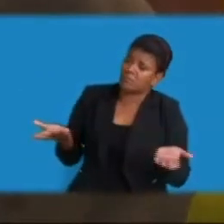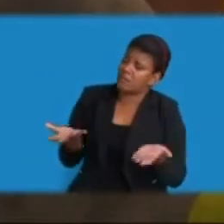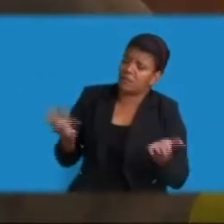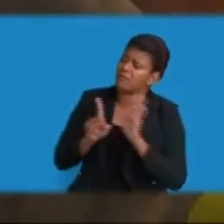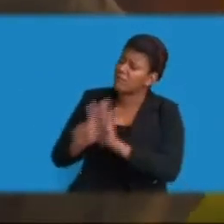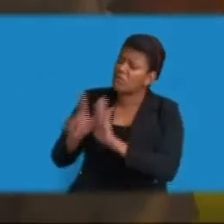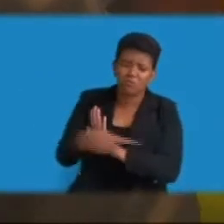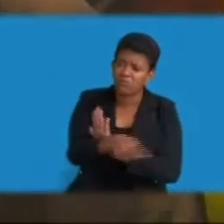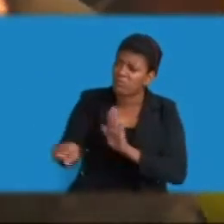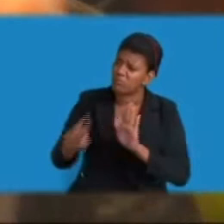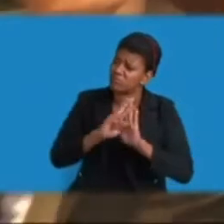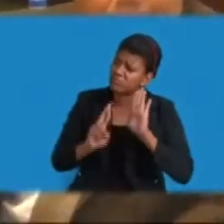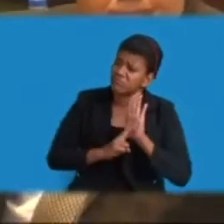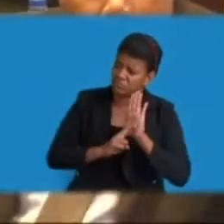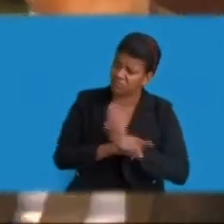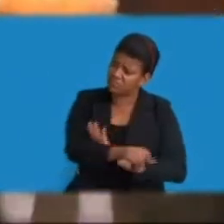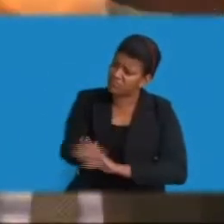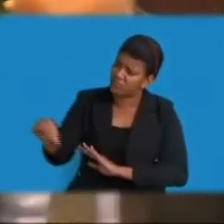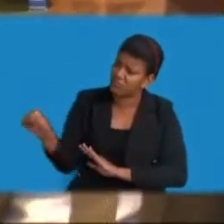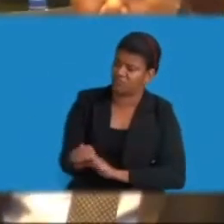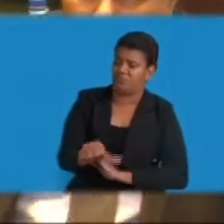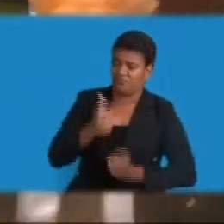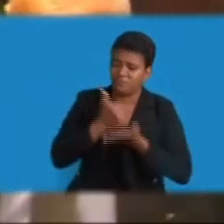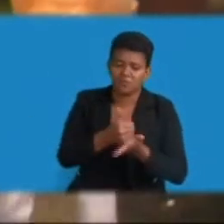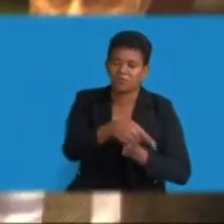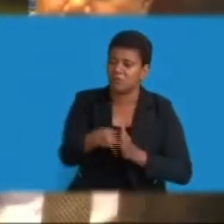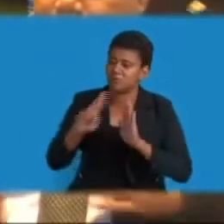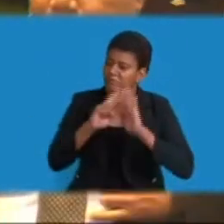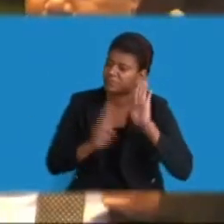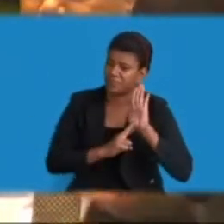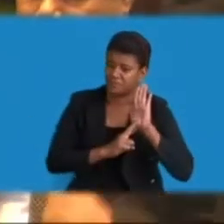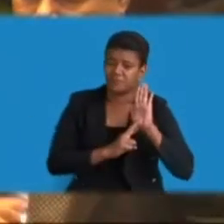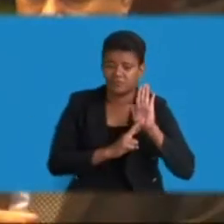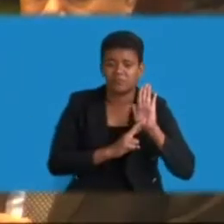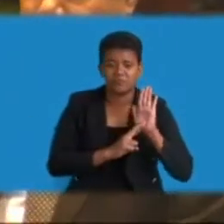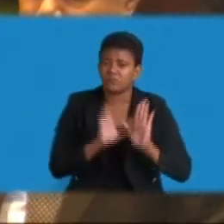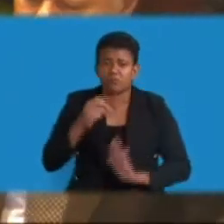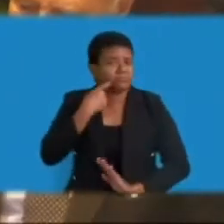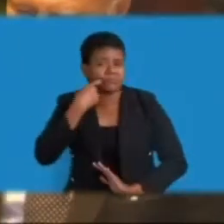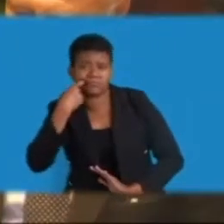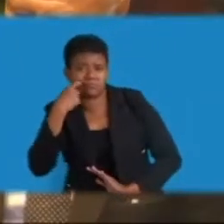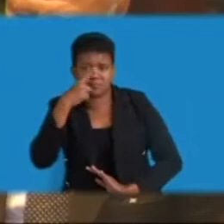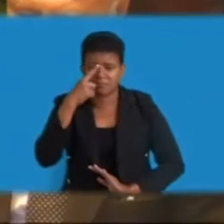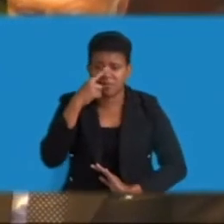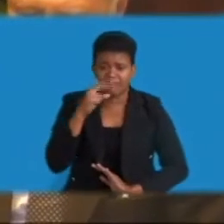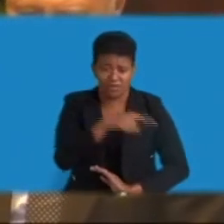the principle. You should stand for the standards. You don't sell support. And that's all that they're doing there. Yeah.